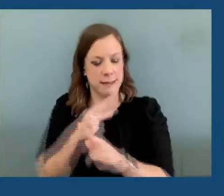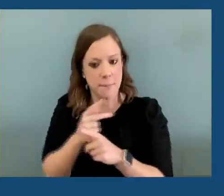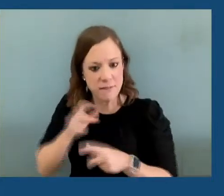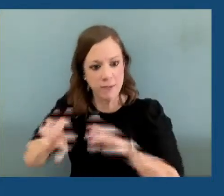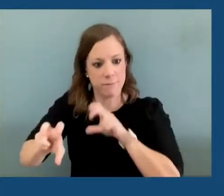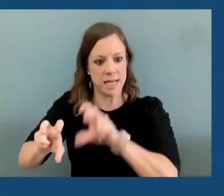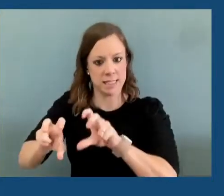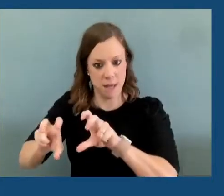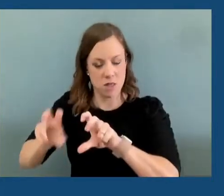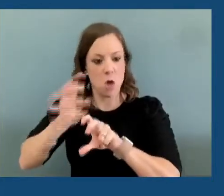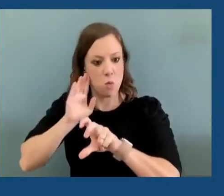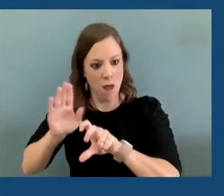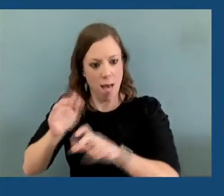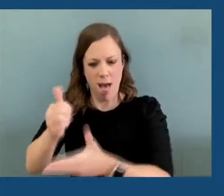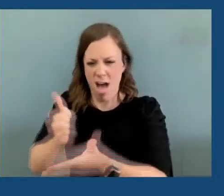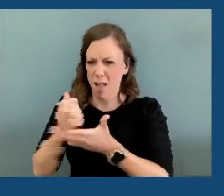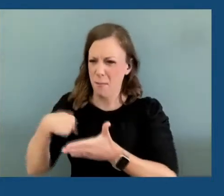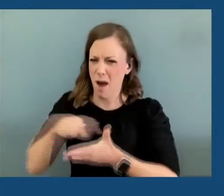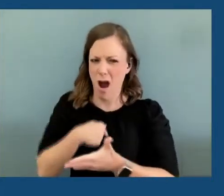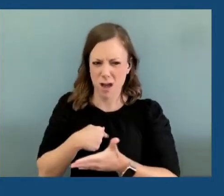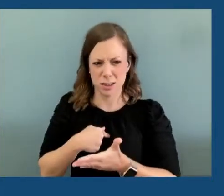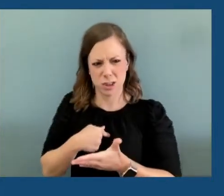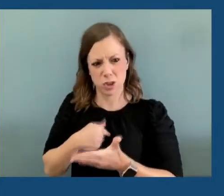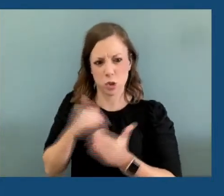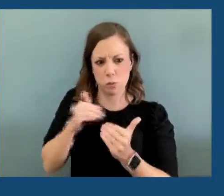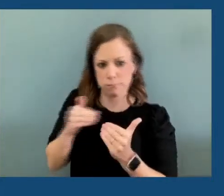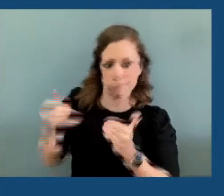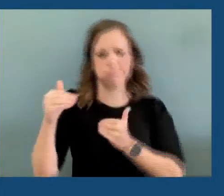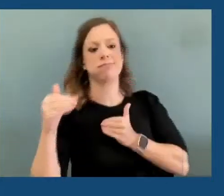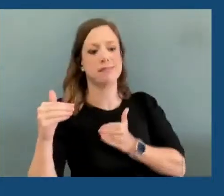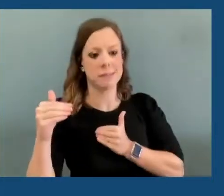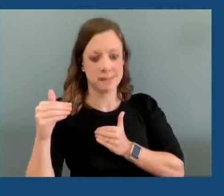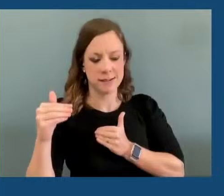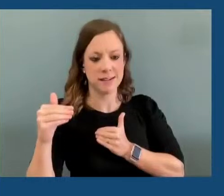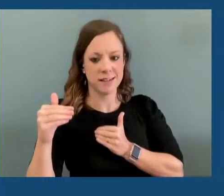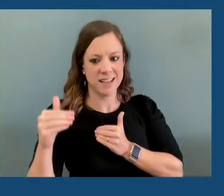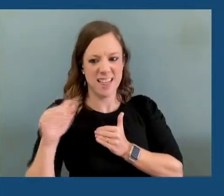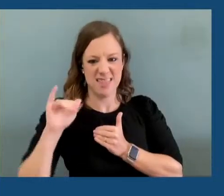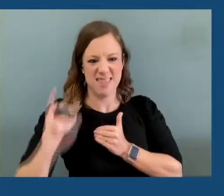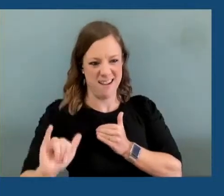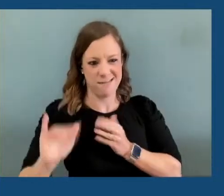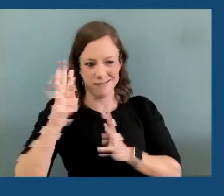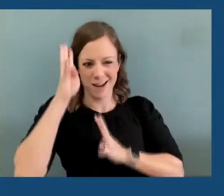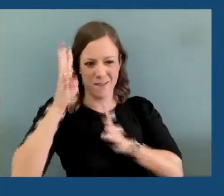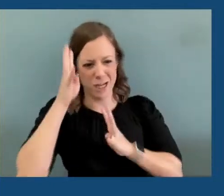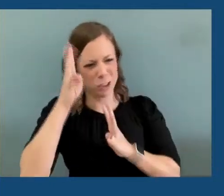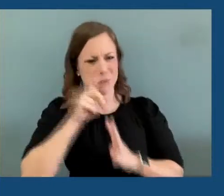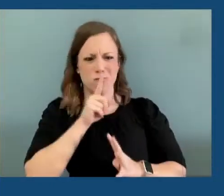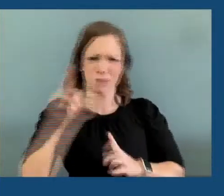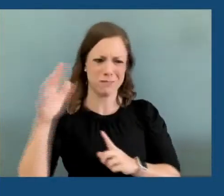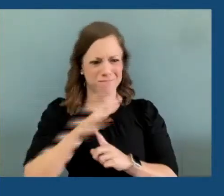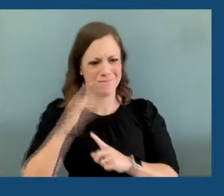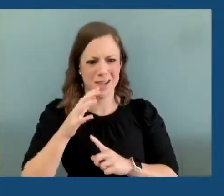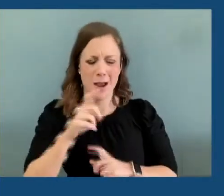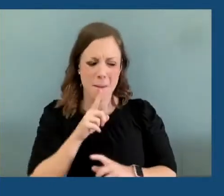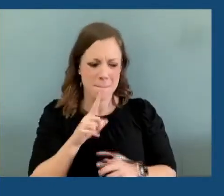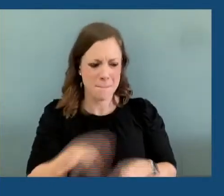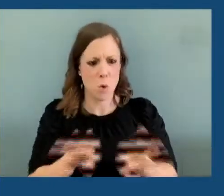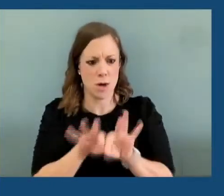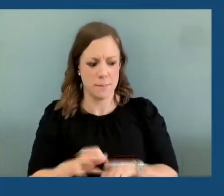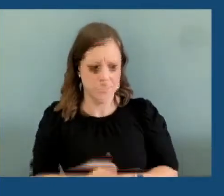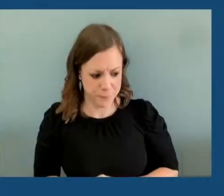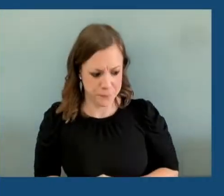us ahead. It is this type of innovation. And as we see every other day, we're